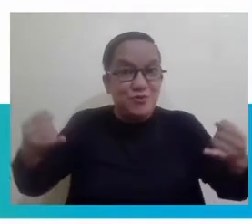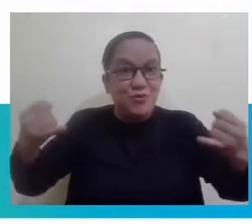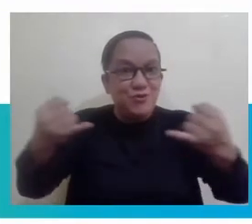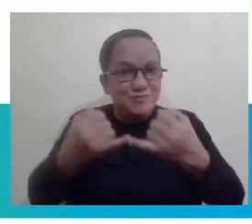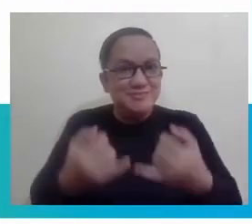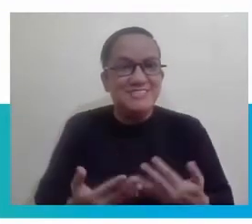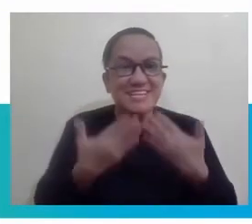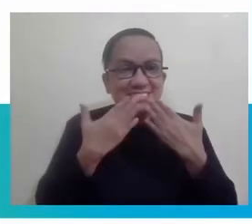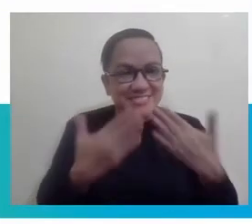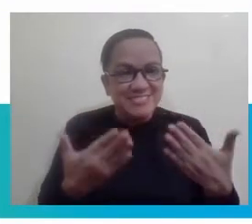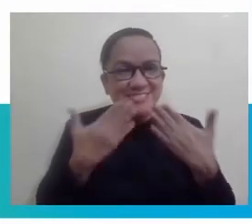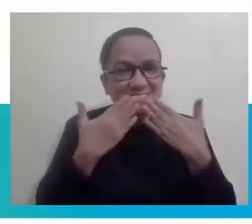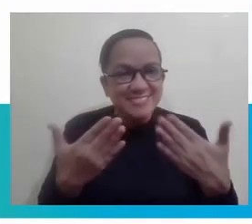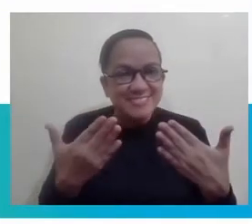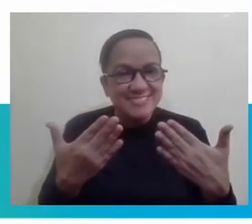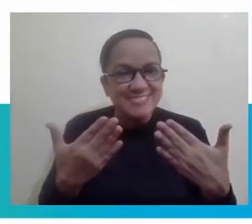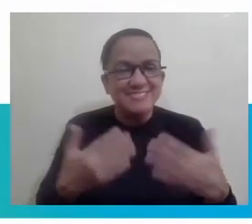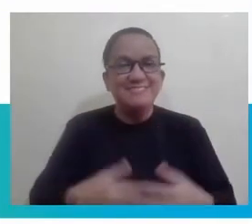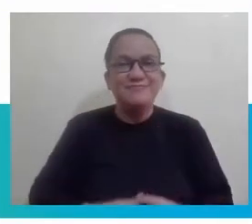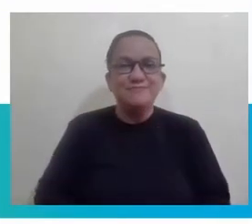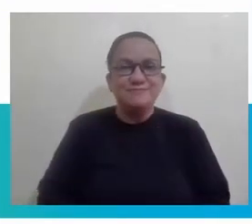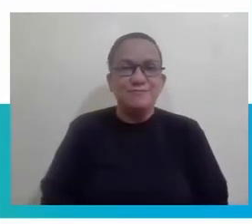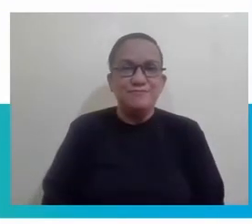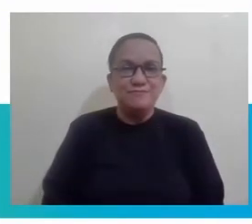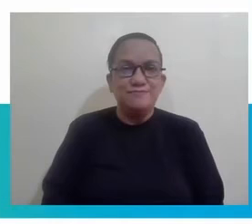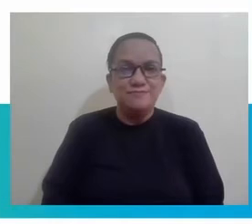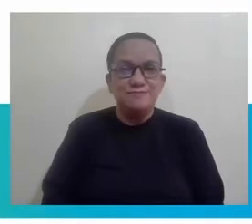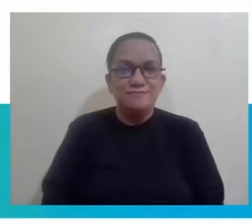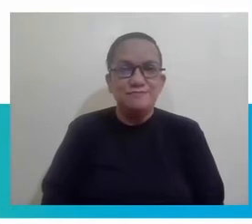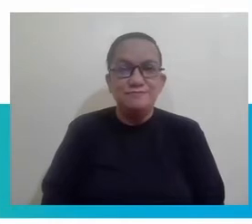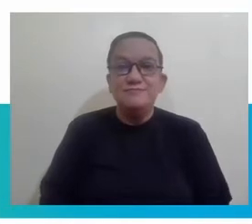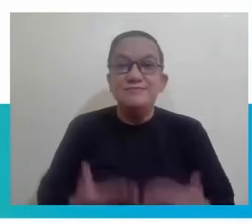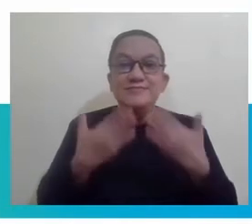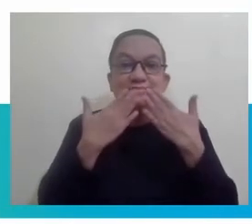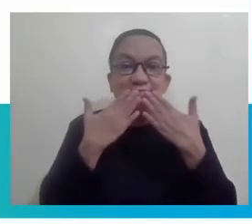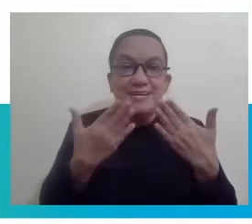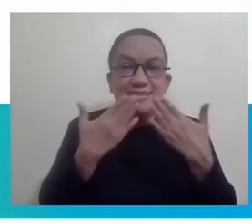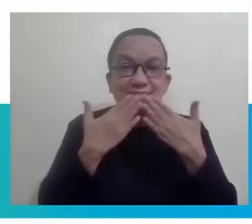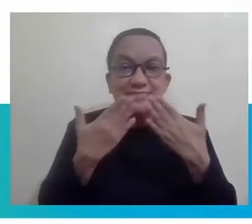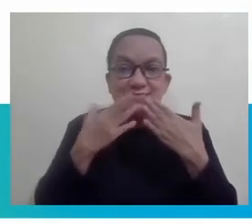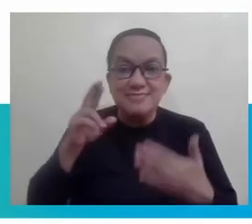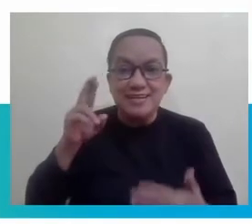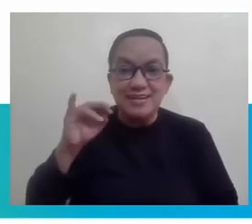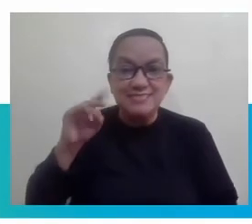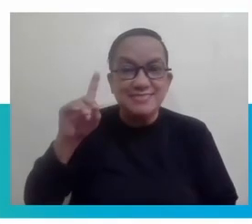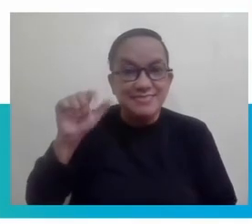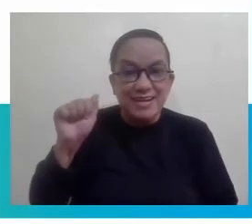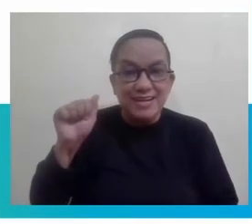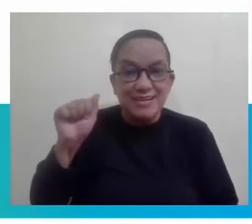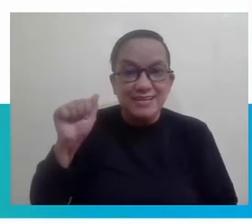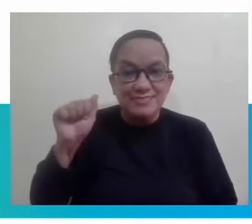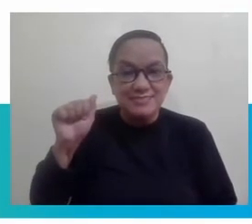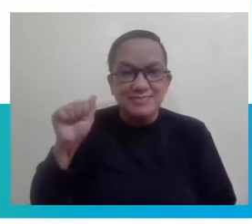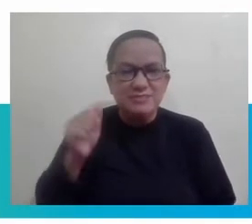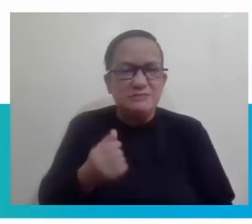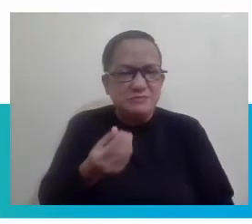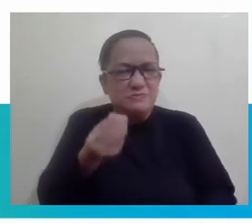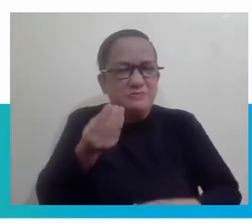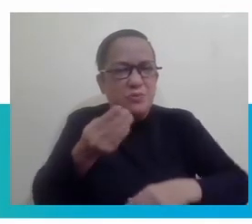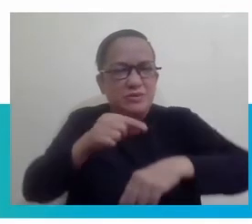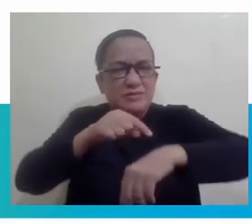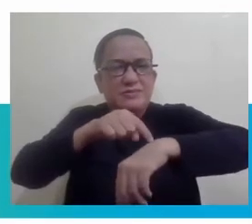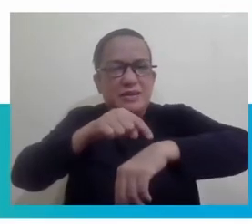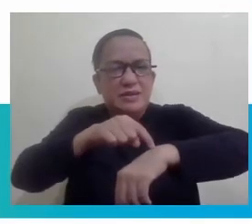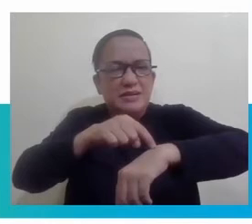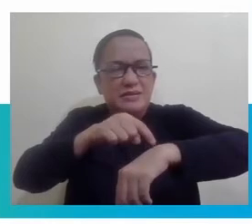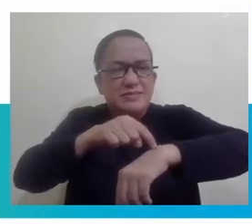Salome from the Solomon Islands. We have only a short few minutes left, but I'd like to ask Anna maybe to share her thoughts